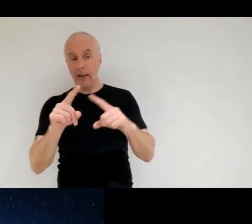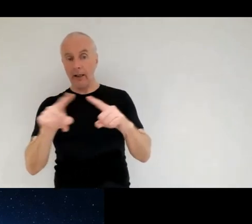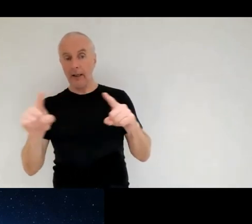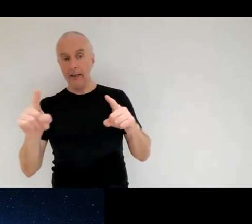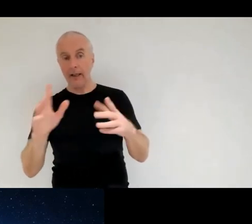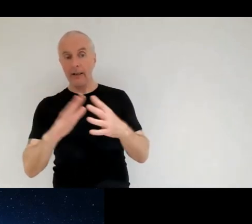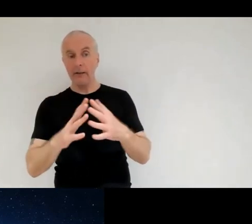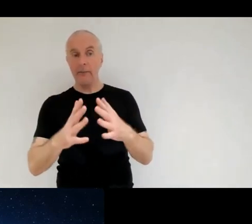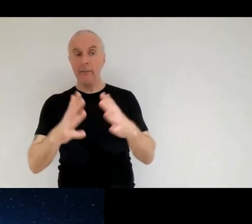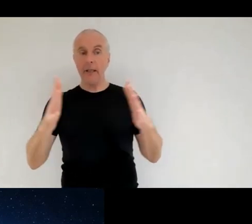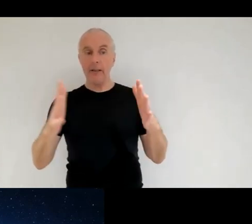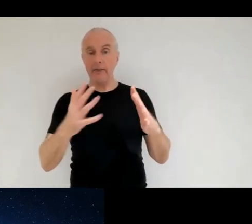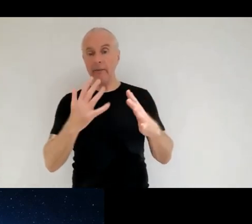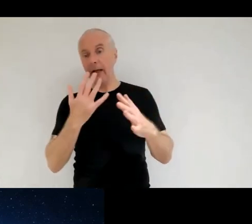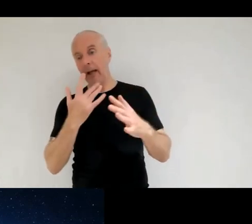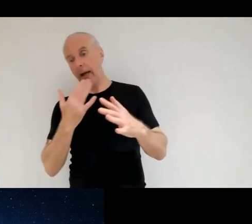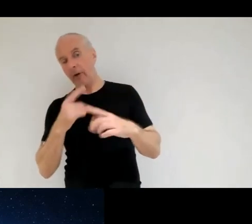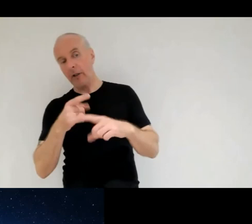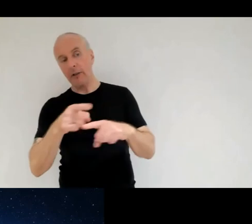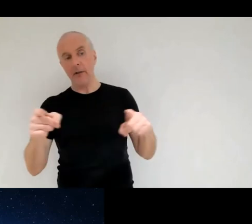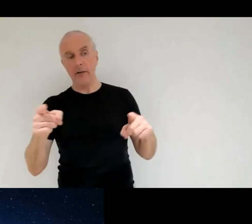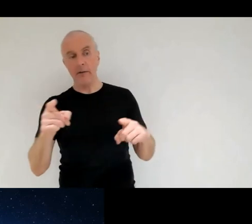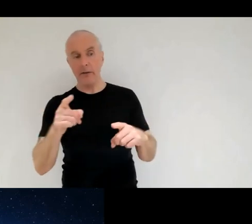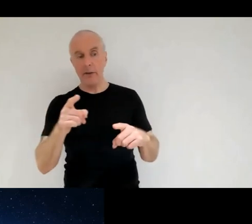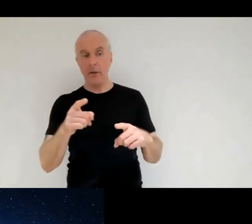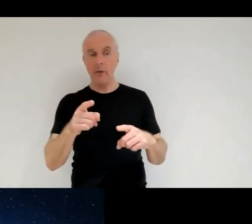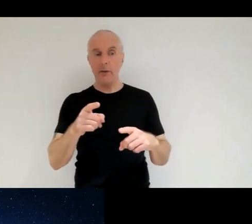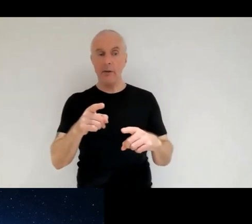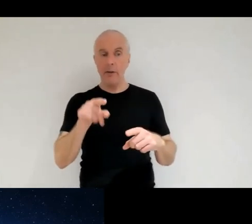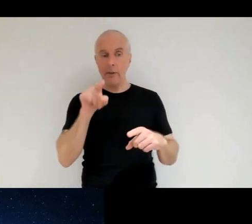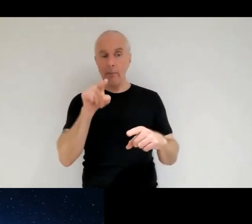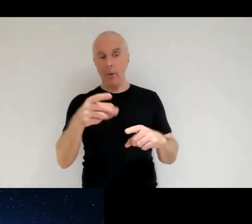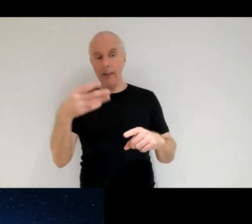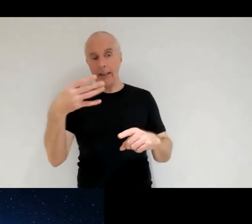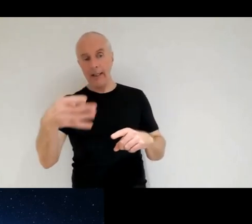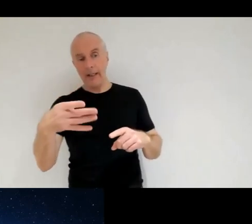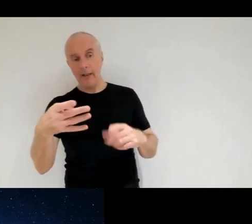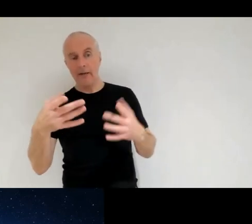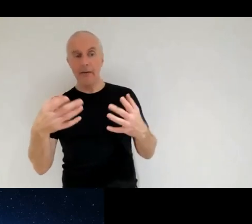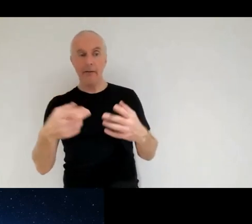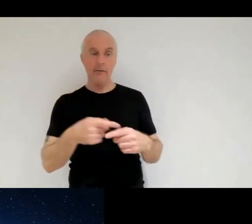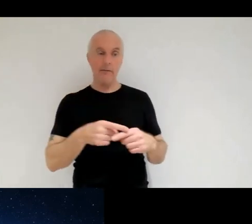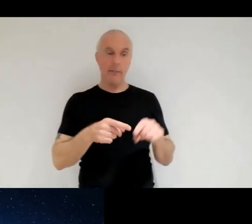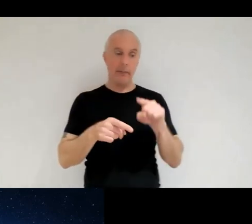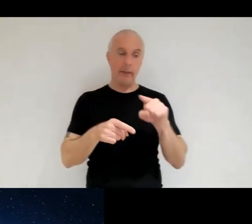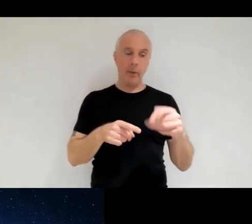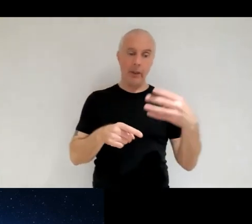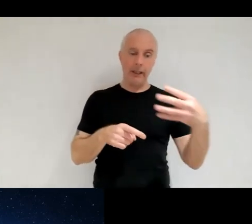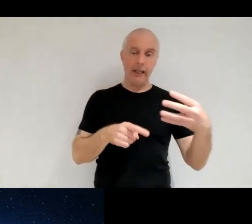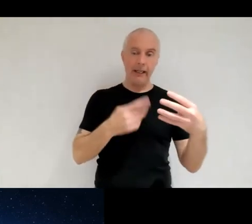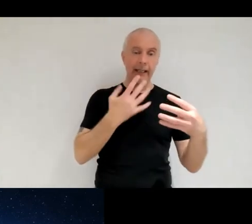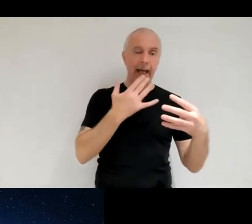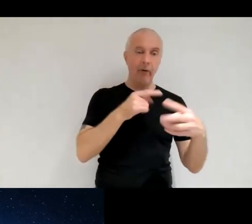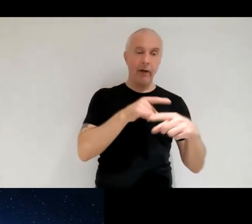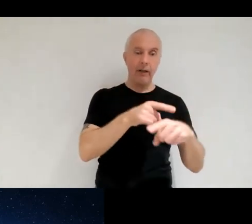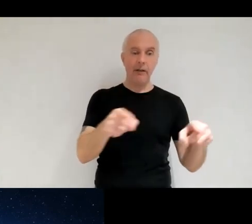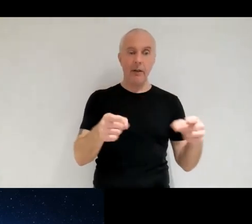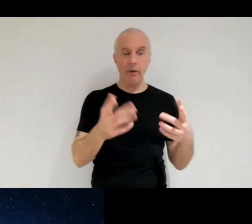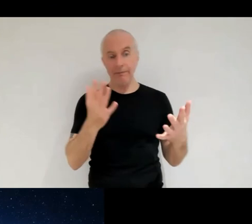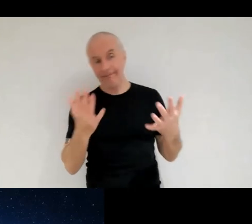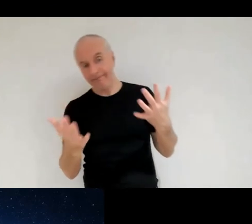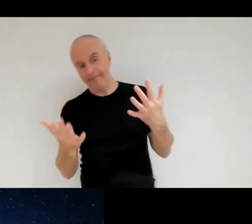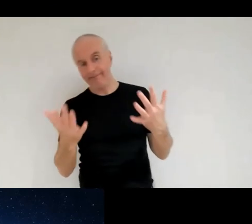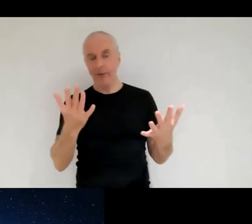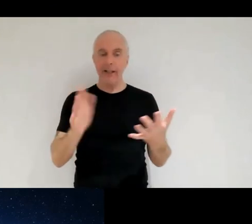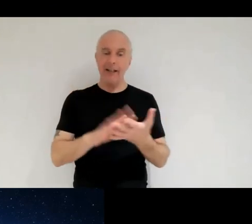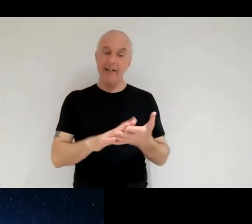right? So even there where you see the ones that claim a 0.9, you'll essentially get, you know, a 0.9 error on it. So I would take it with a pinch of